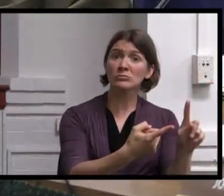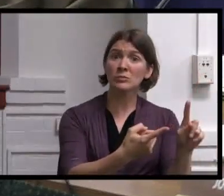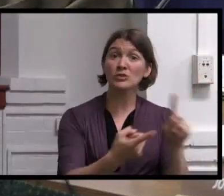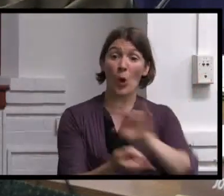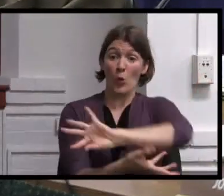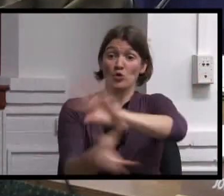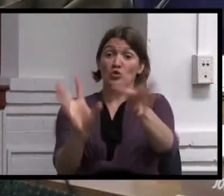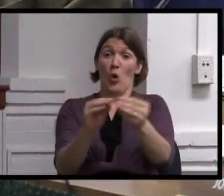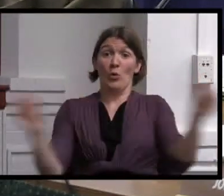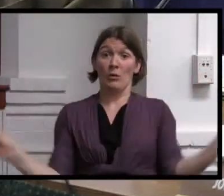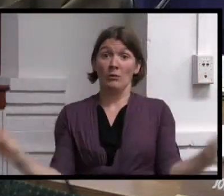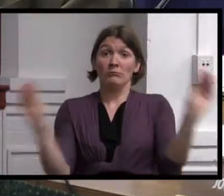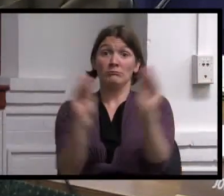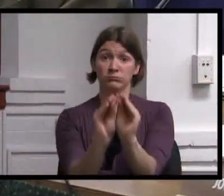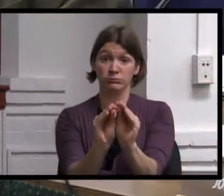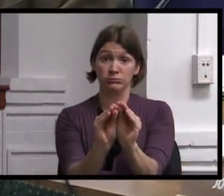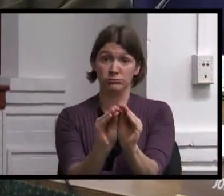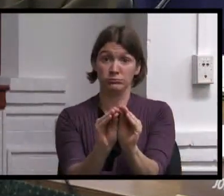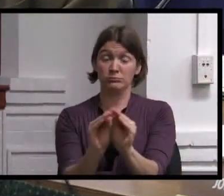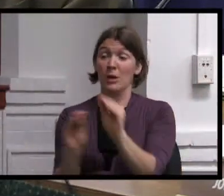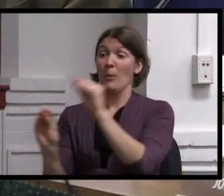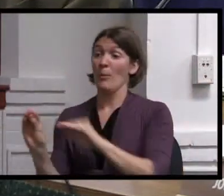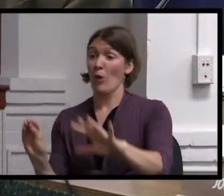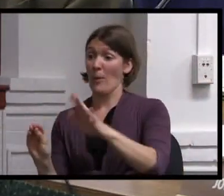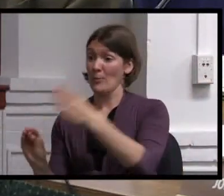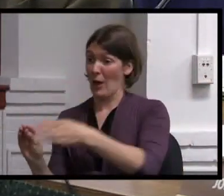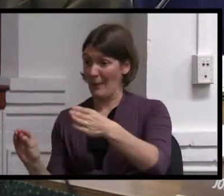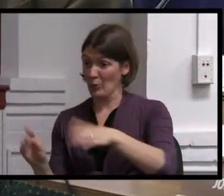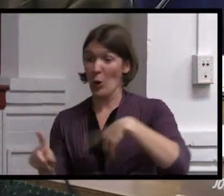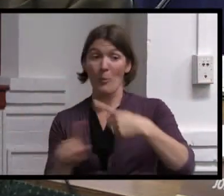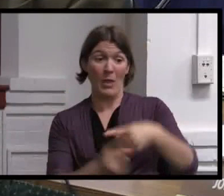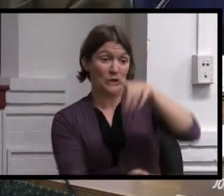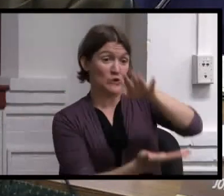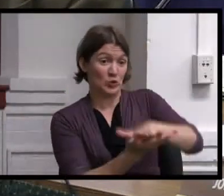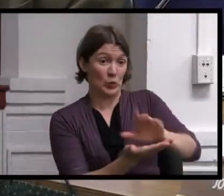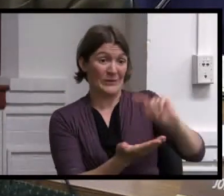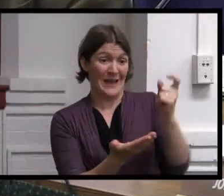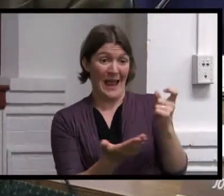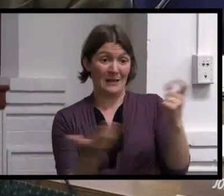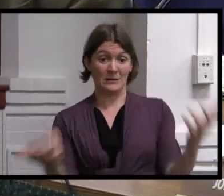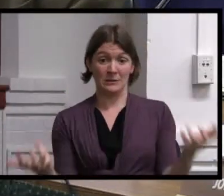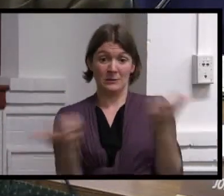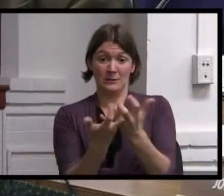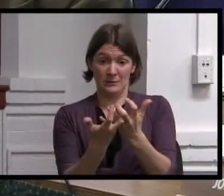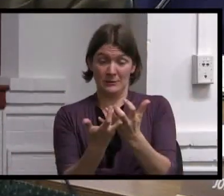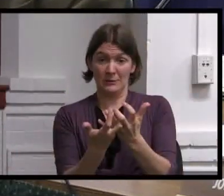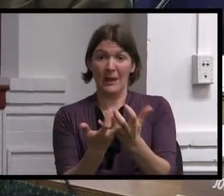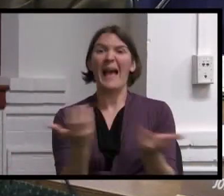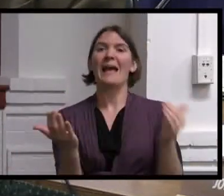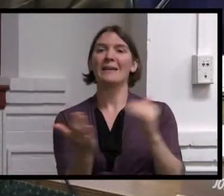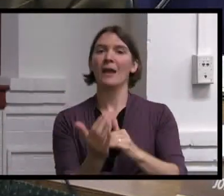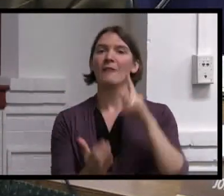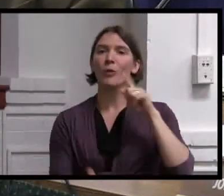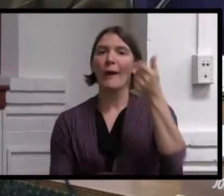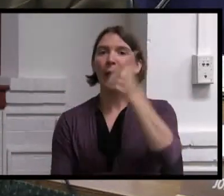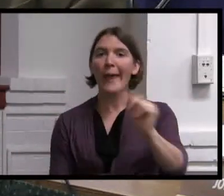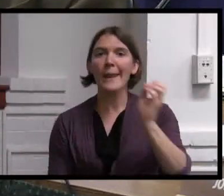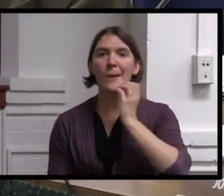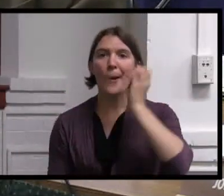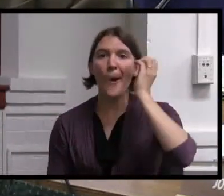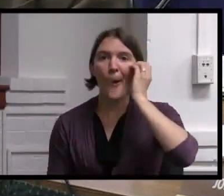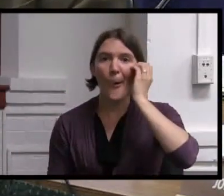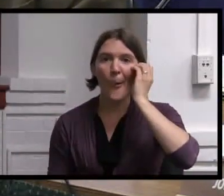the total taxes that'll be levied for property owners in Brattleboro, for homes that are